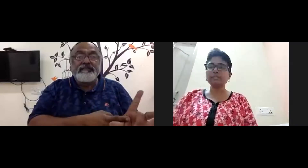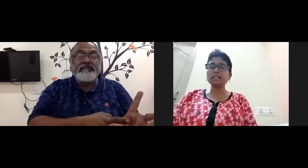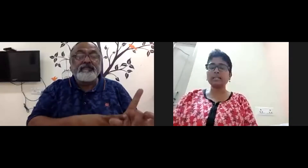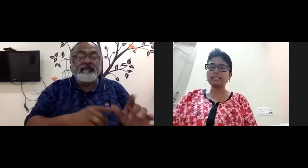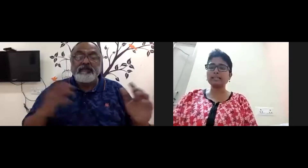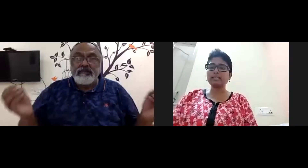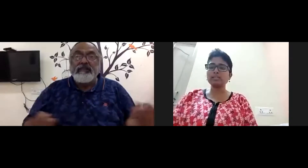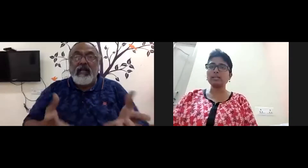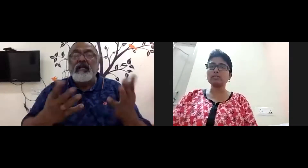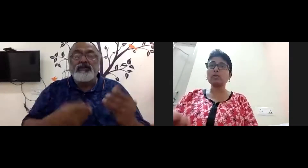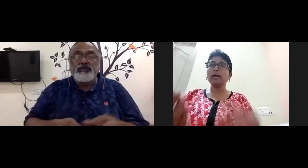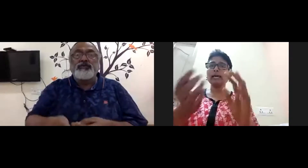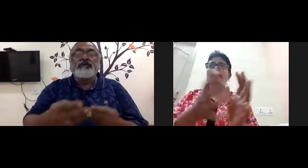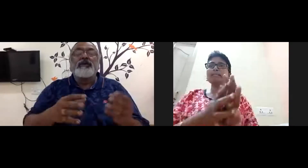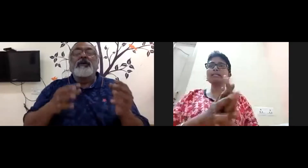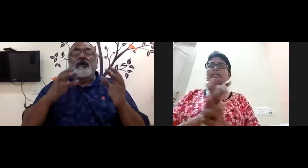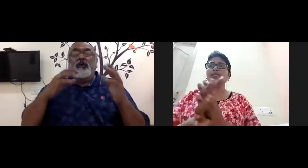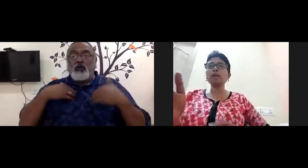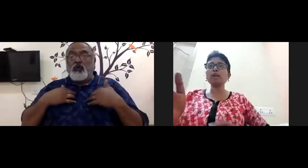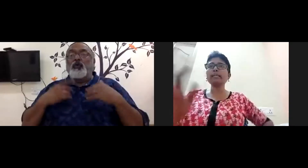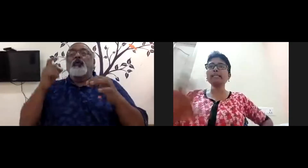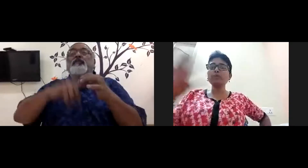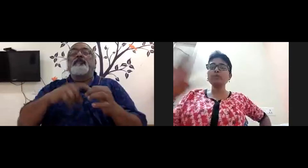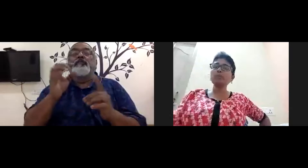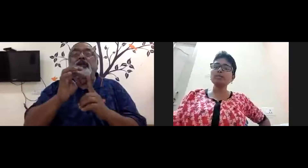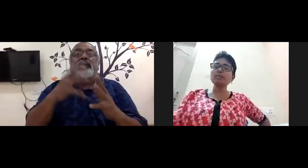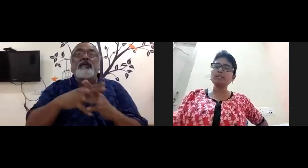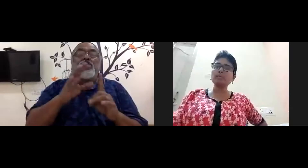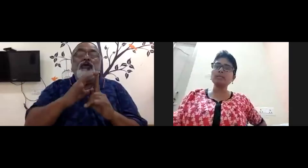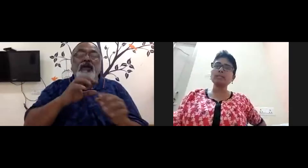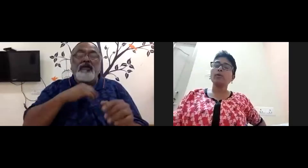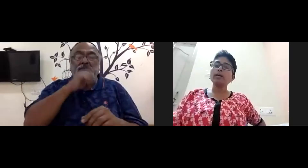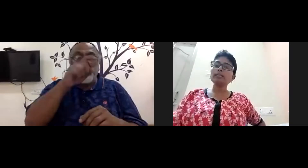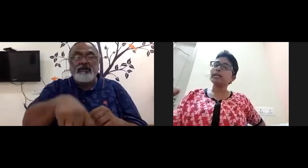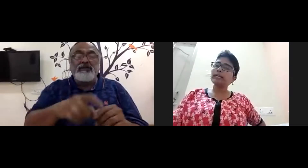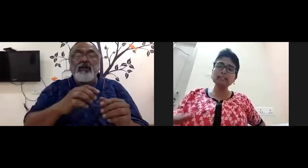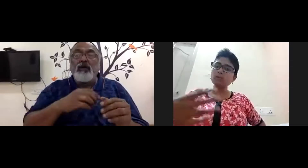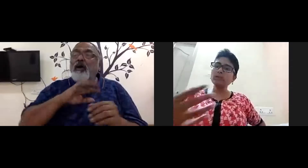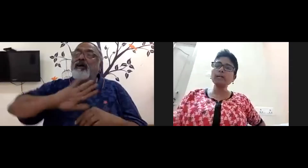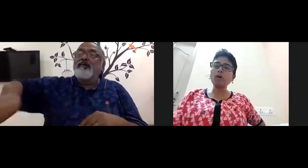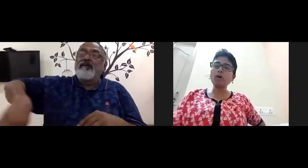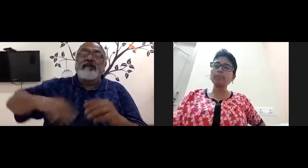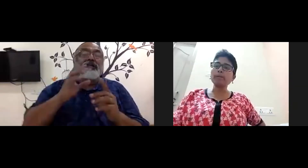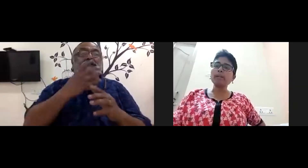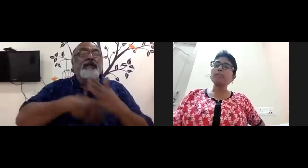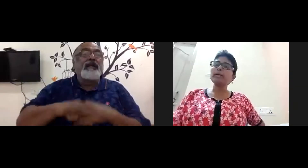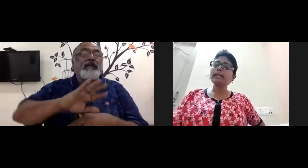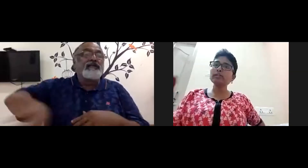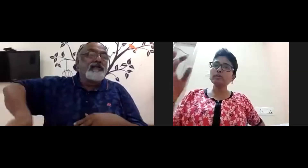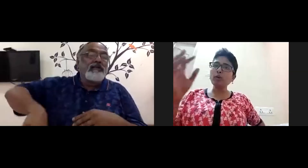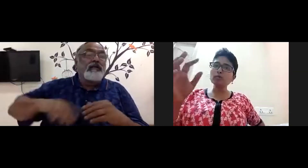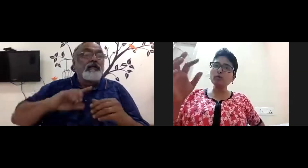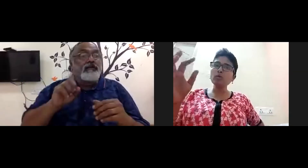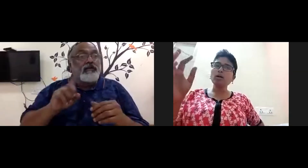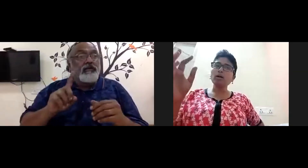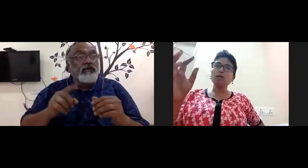we should be part of the digital health registry. So health registry should not leave out persons with disabilities, whereas it is looking at all